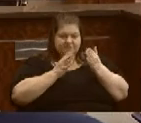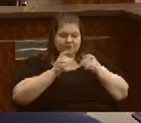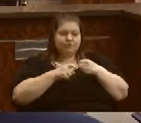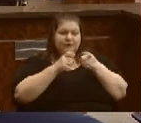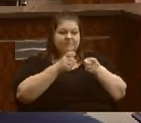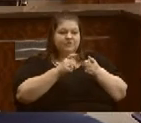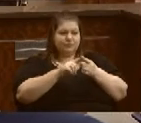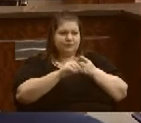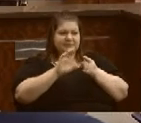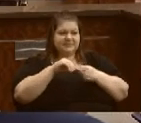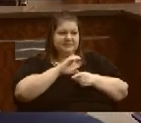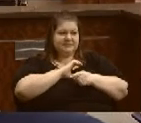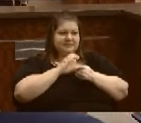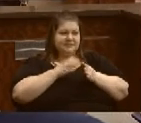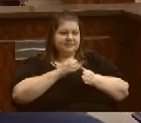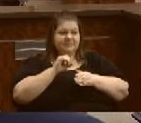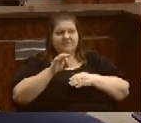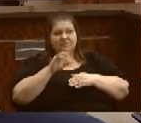the citizen of Laurel.